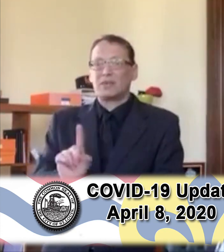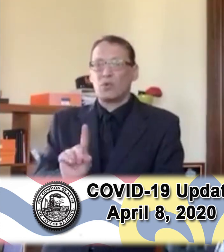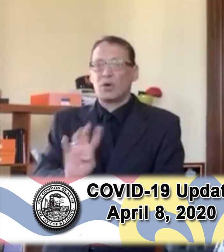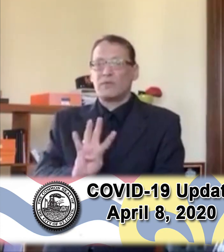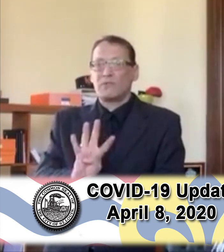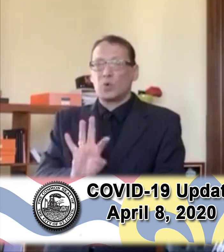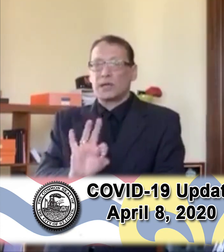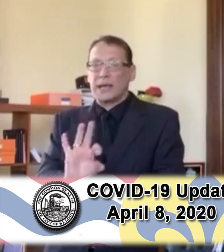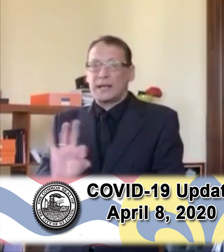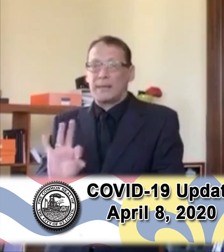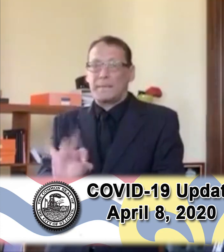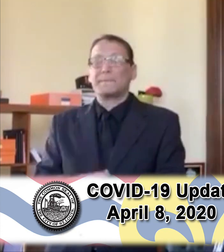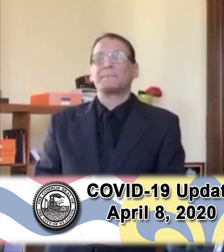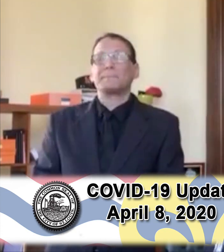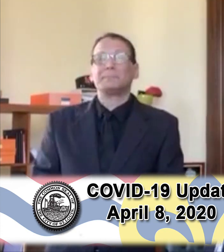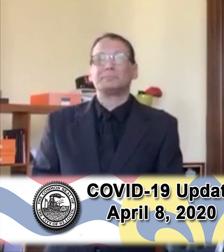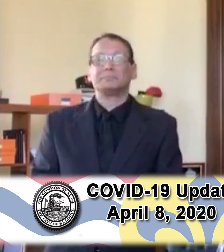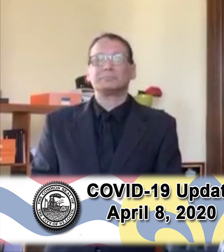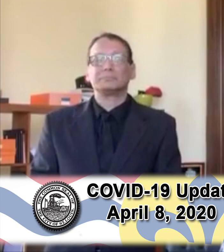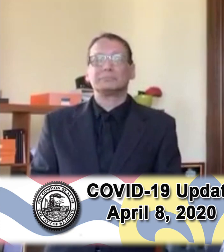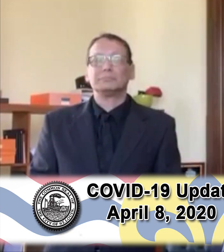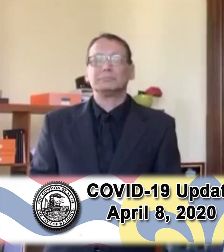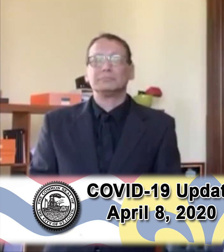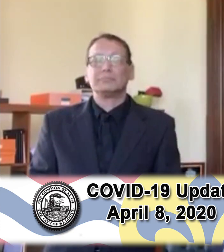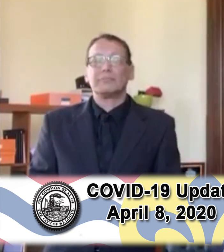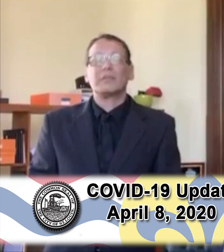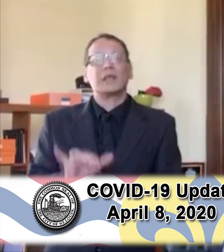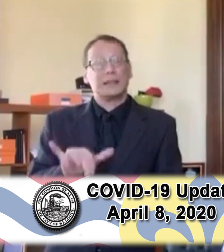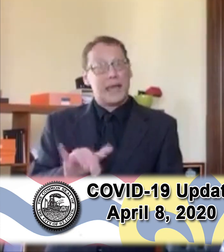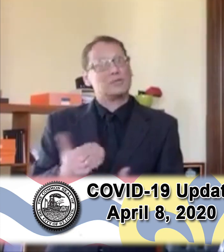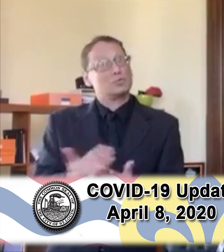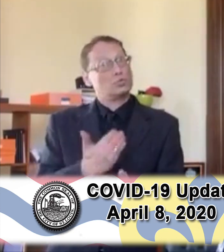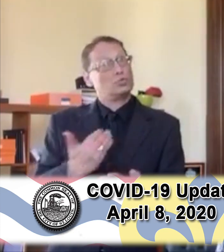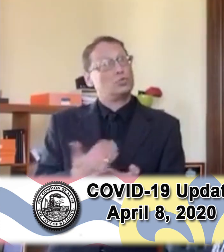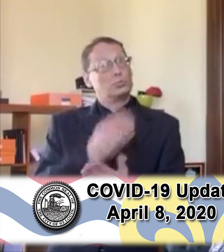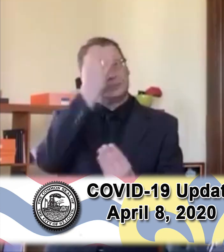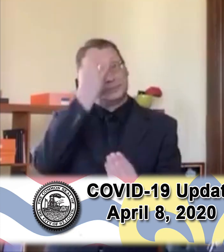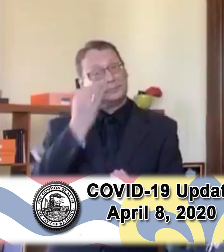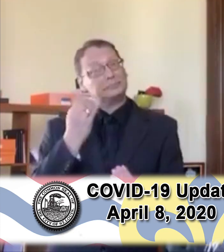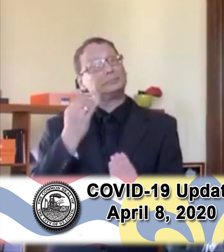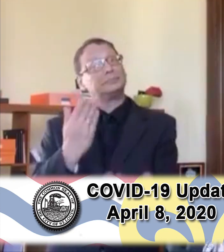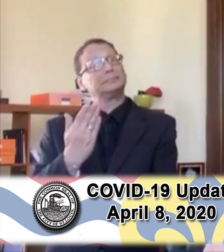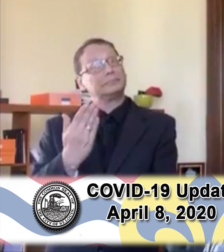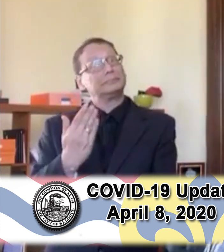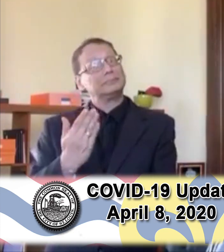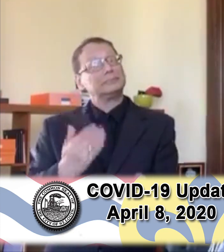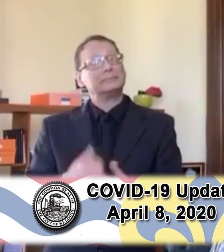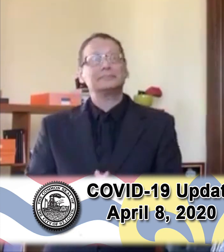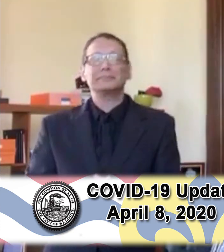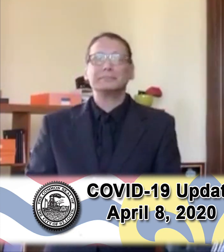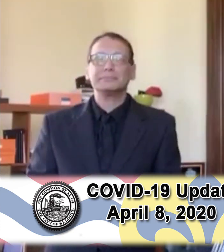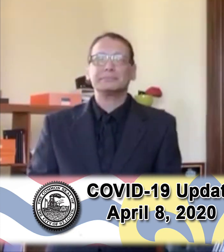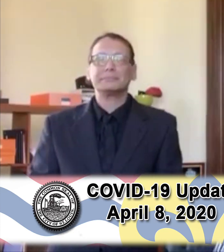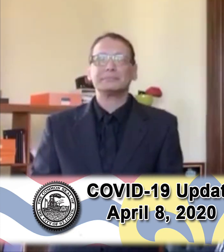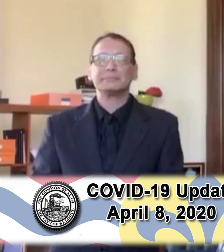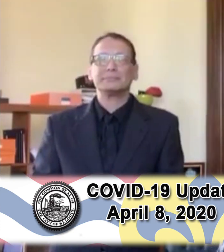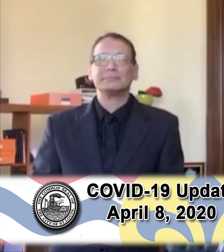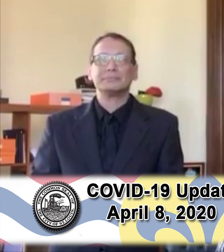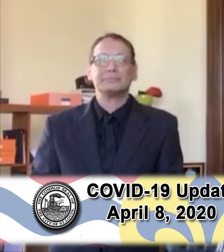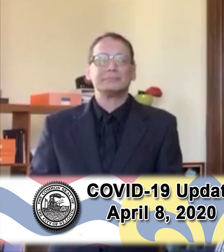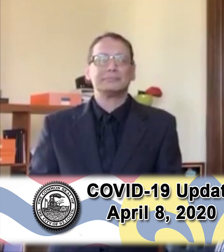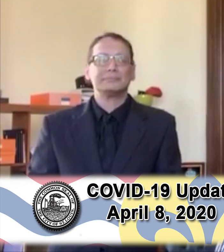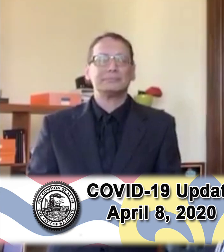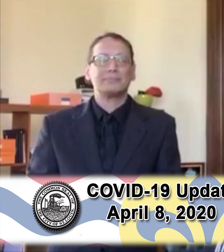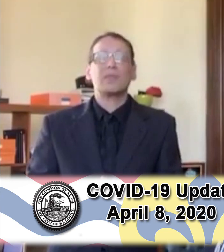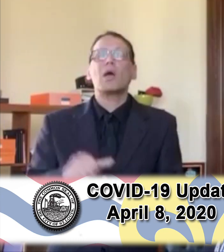657-1499. So that is a bit of new news that I wanted to make sure you had today. One